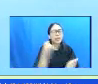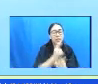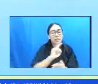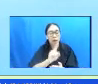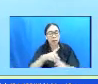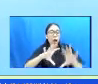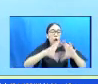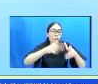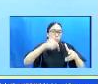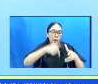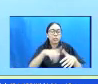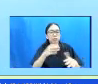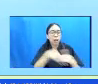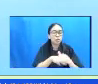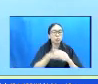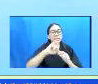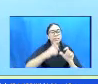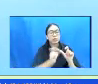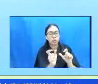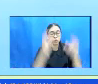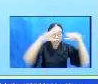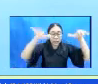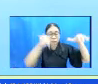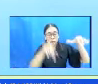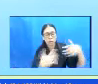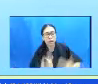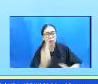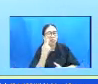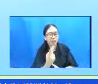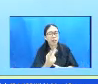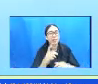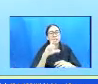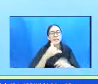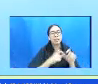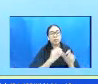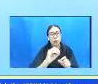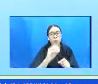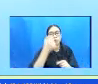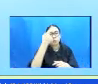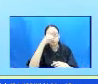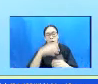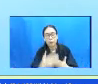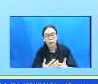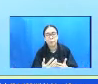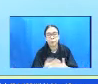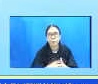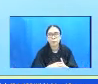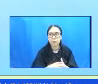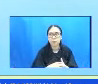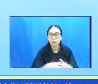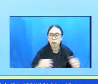of CSOs also in interacting with Indonesia to make sure that those voices are heard also within their